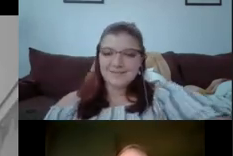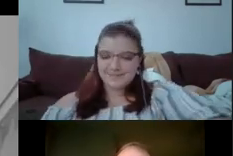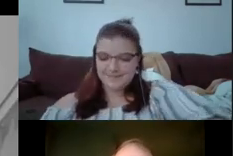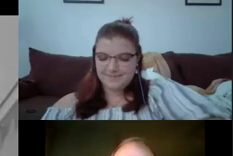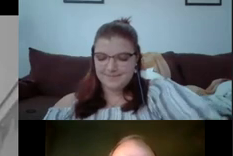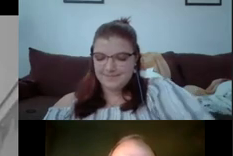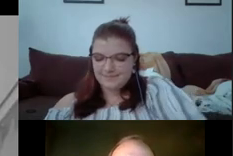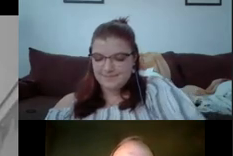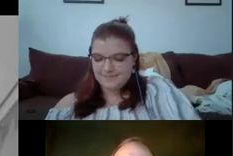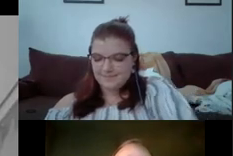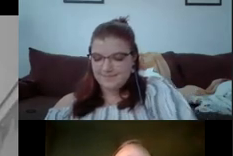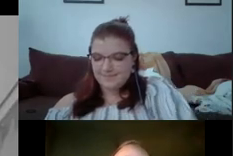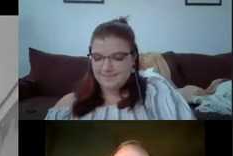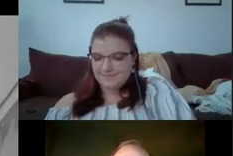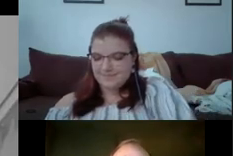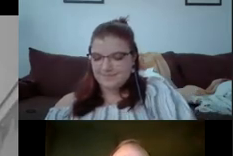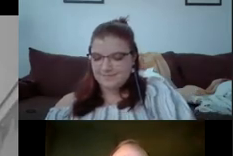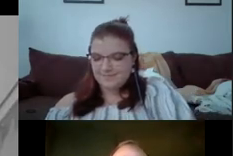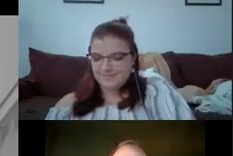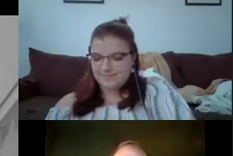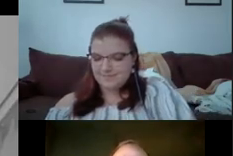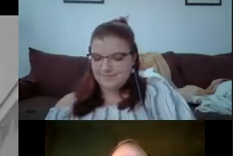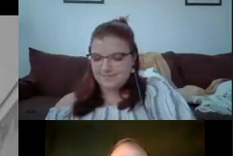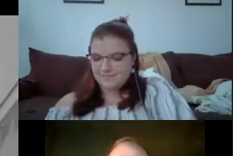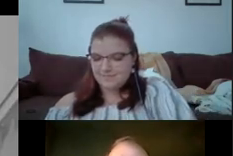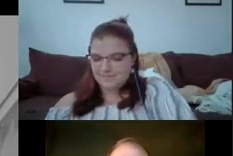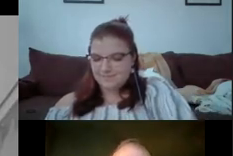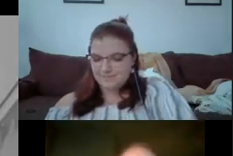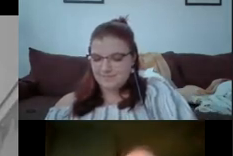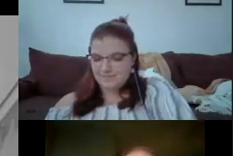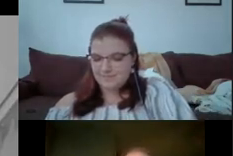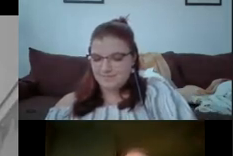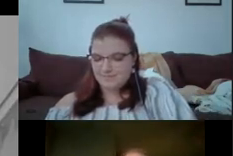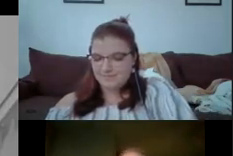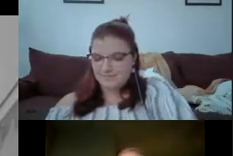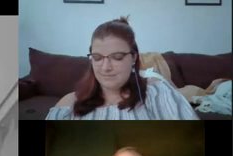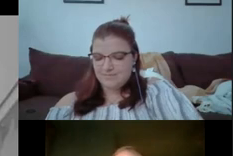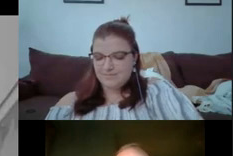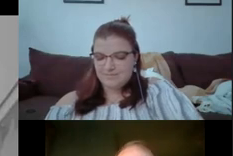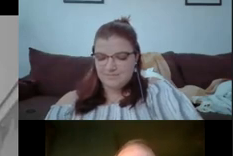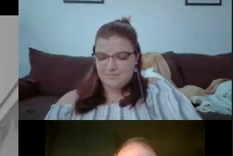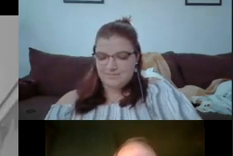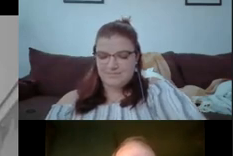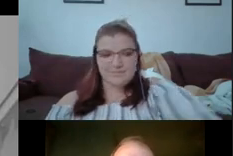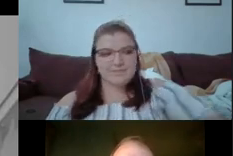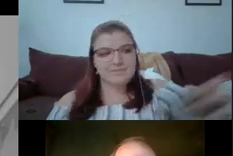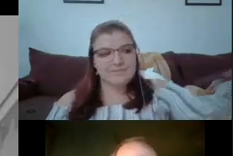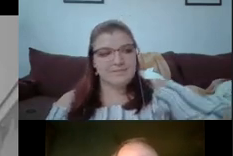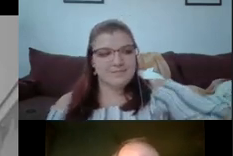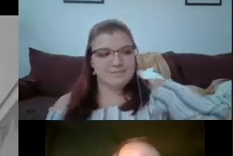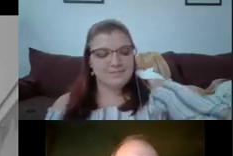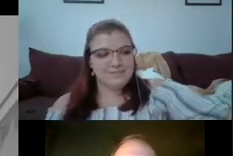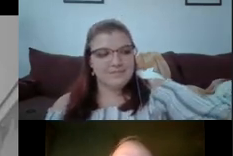Arden Buchholz, said there's a German tradition of colleagues attending the last class. I guess that's like Liz and Ann being at this